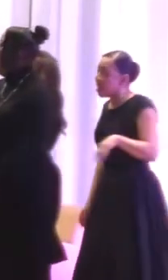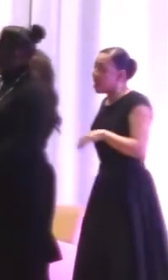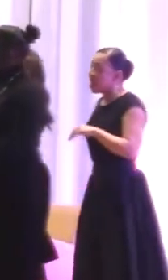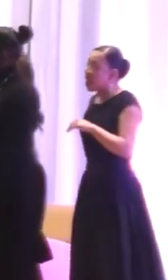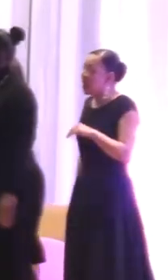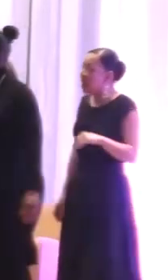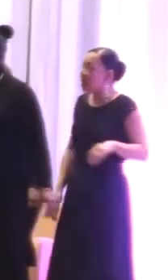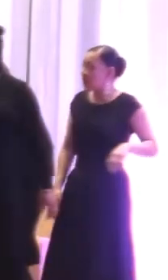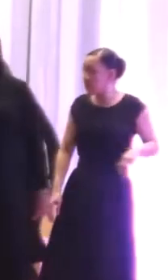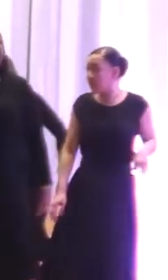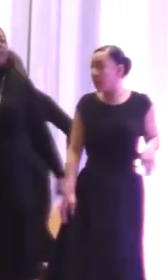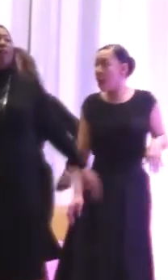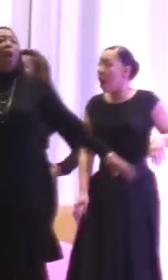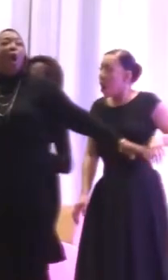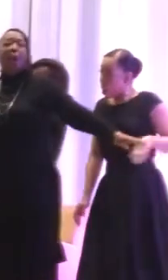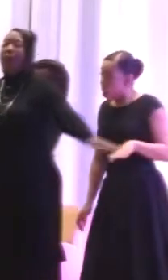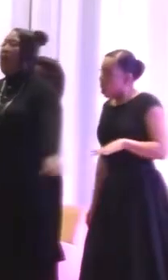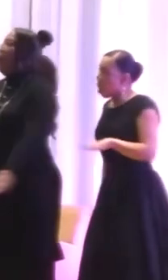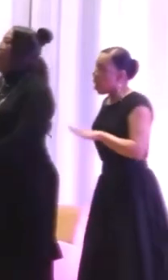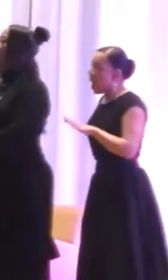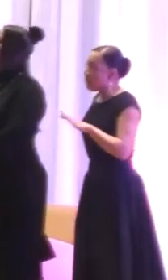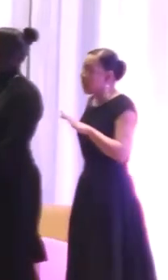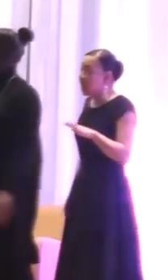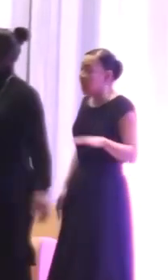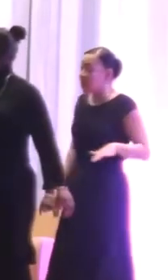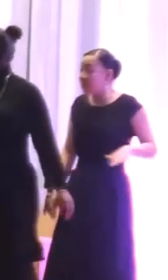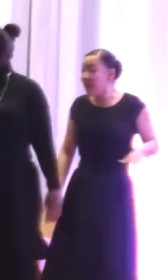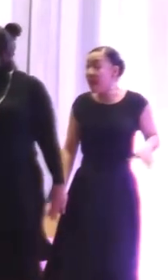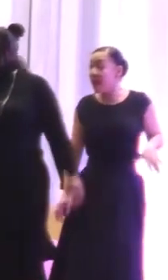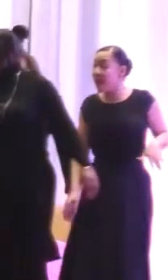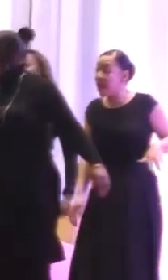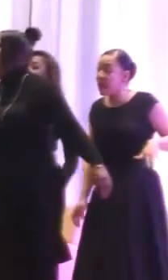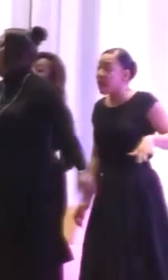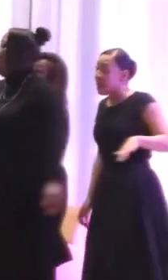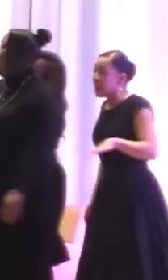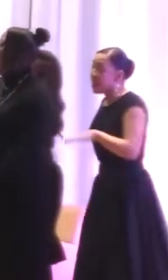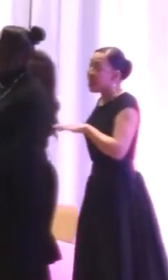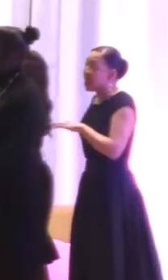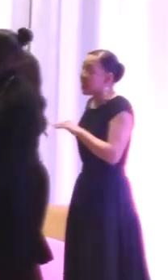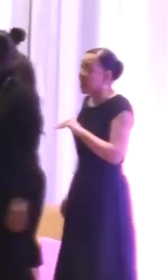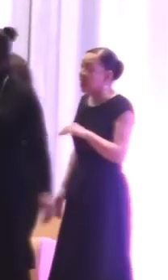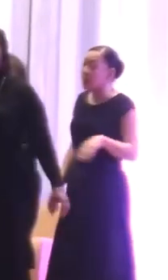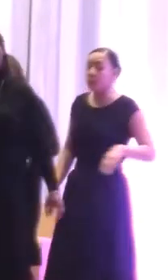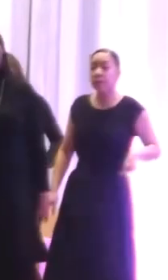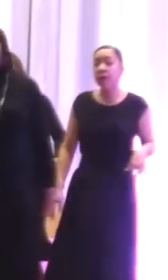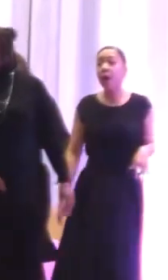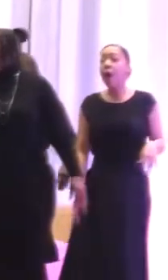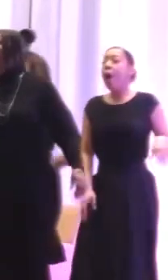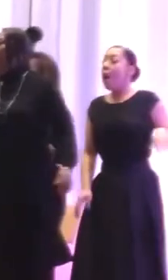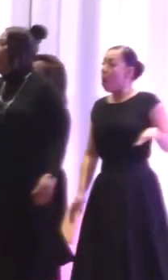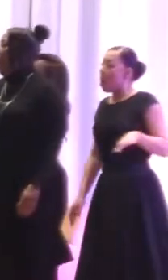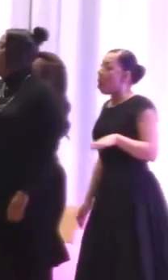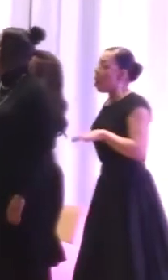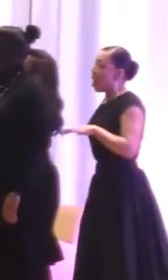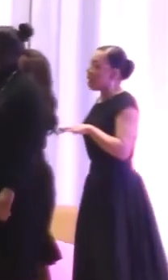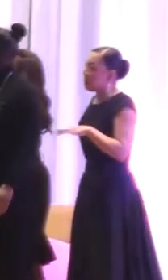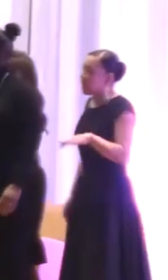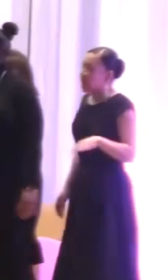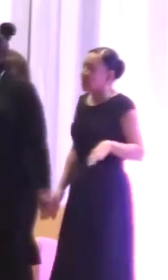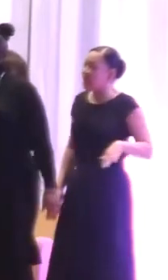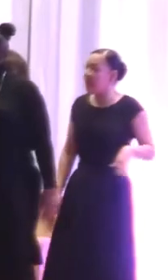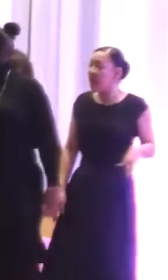when he took me off of the streets. It was a happy day when he changed my life around for the better. It